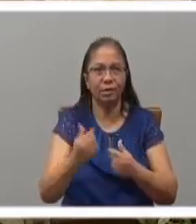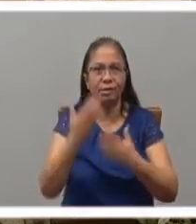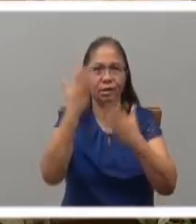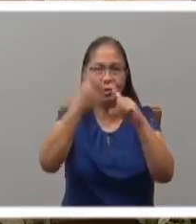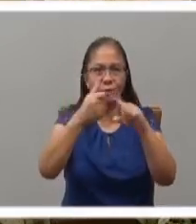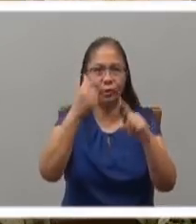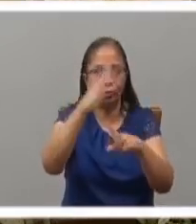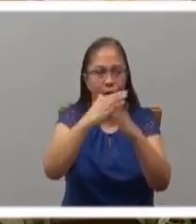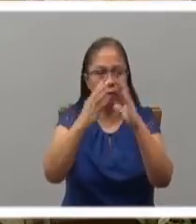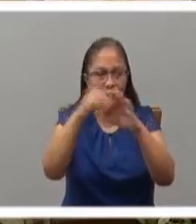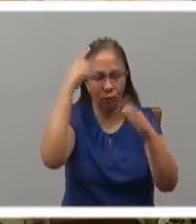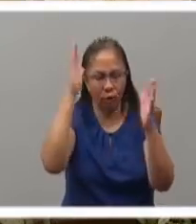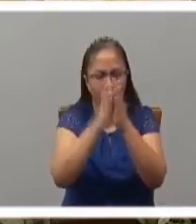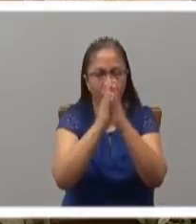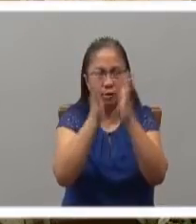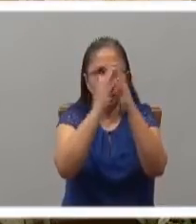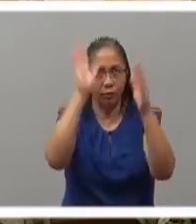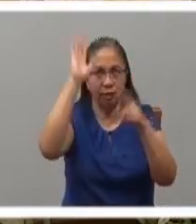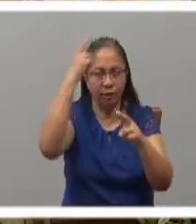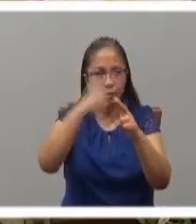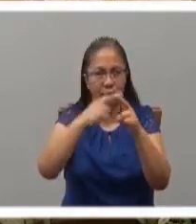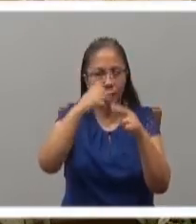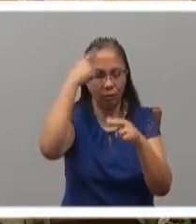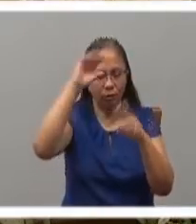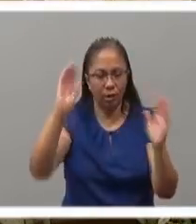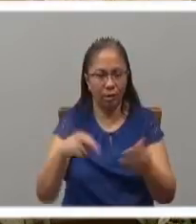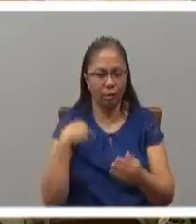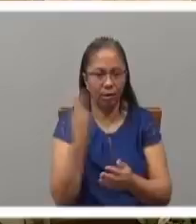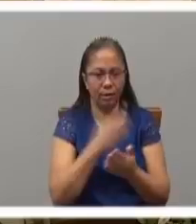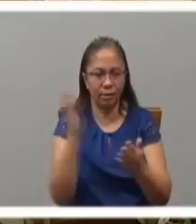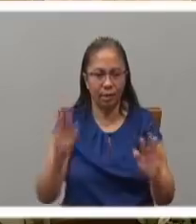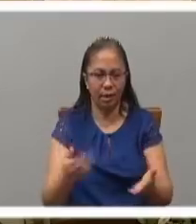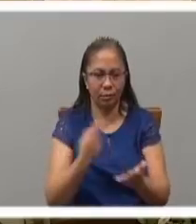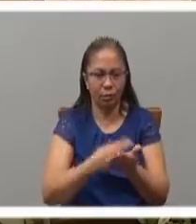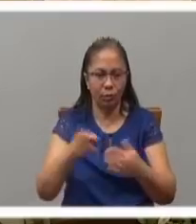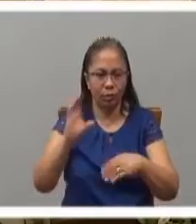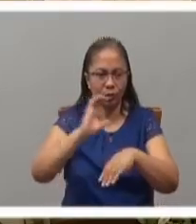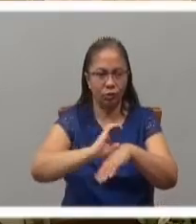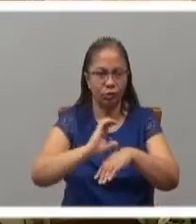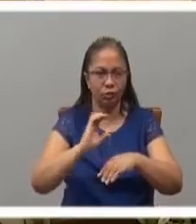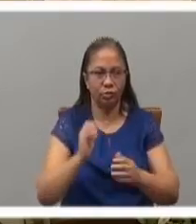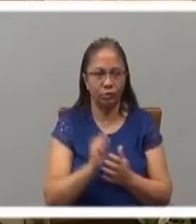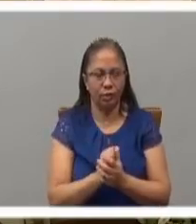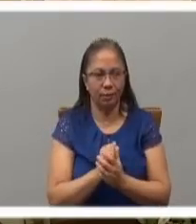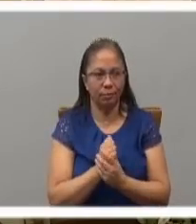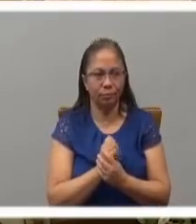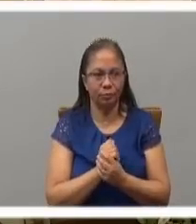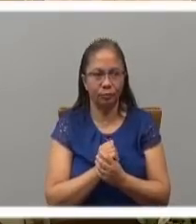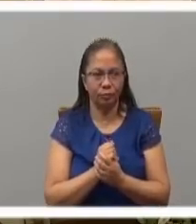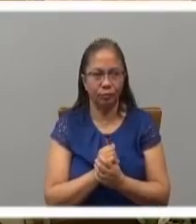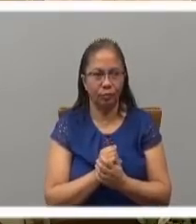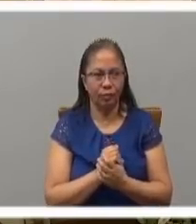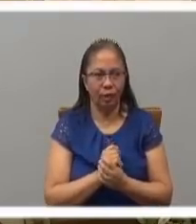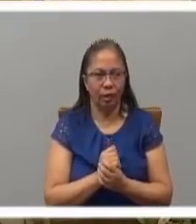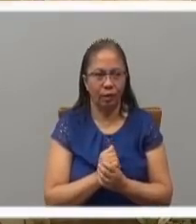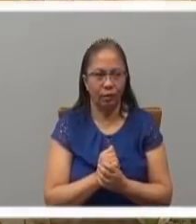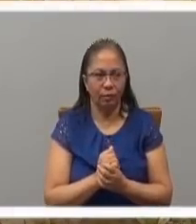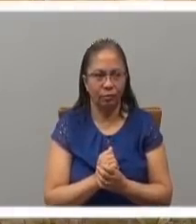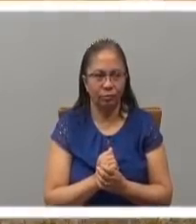your hands for the praise and glory of his name, for our good and the good of all his holy church.